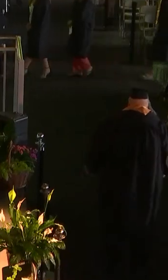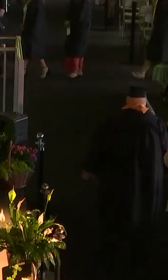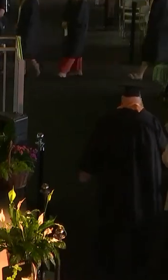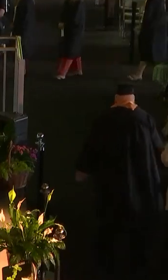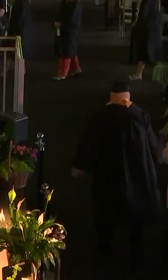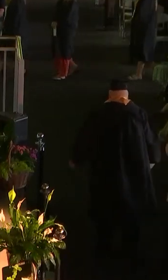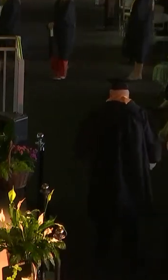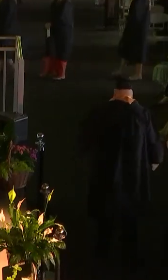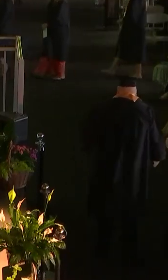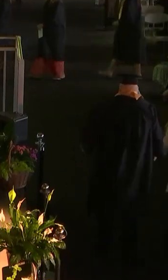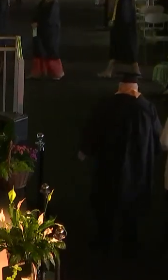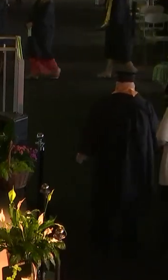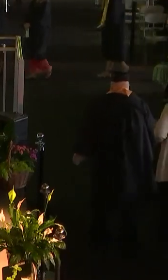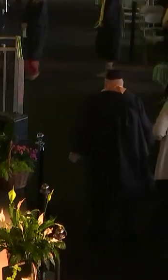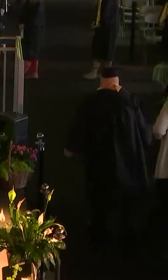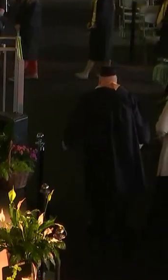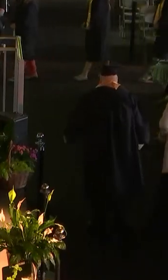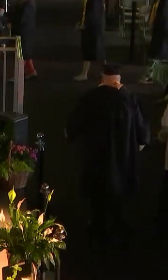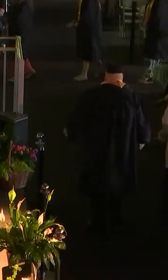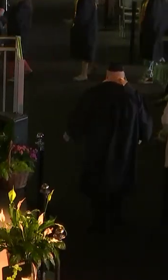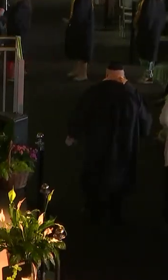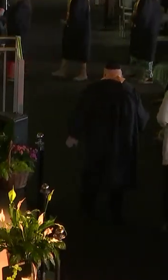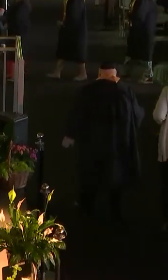Joseph Ramos, cum laude.